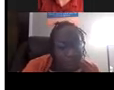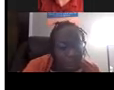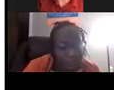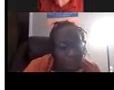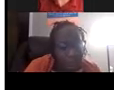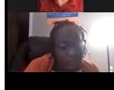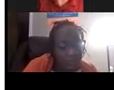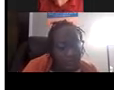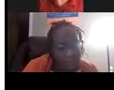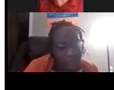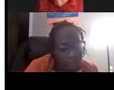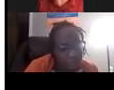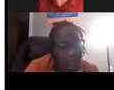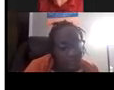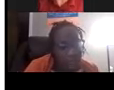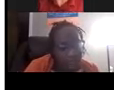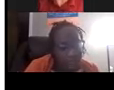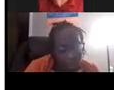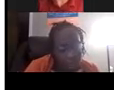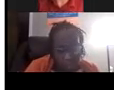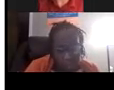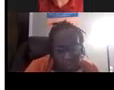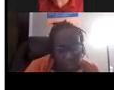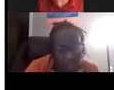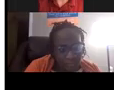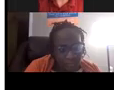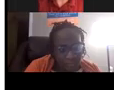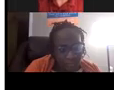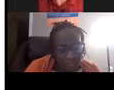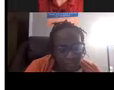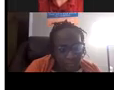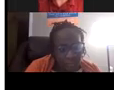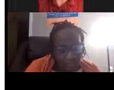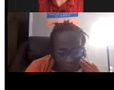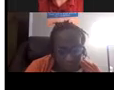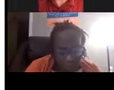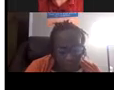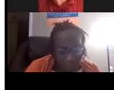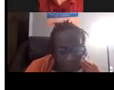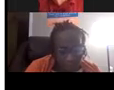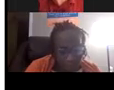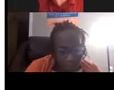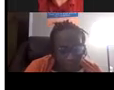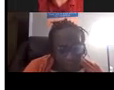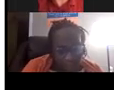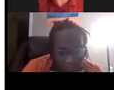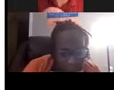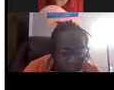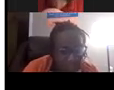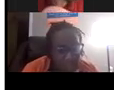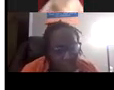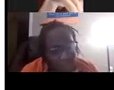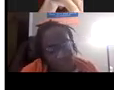and there are others on this call that have helped me come to this, and I do